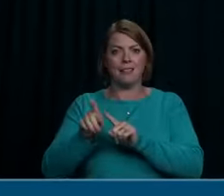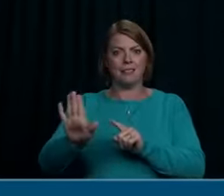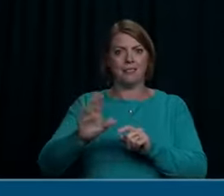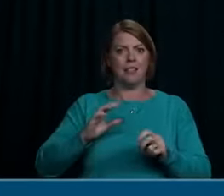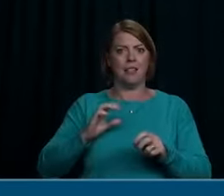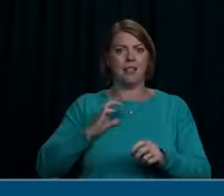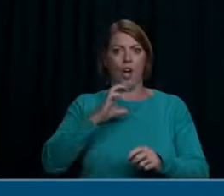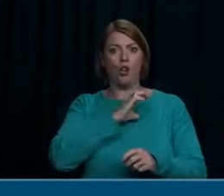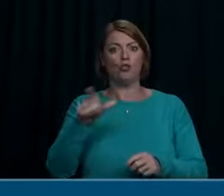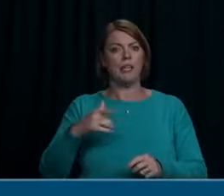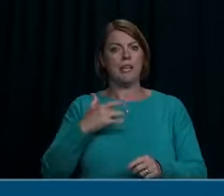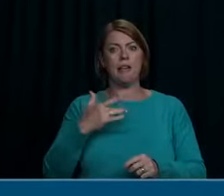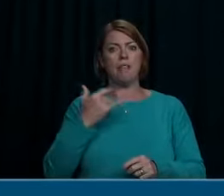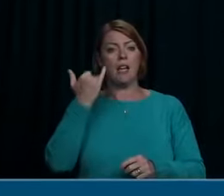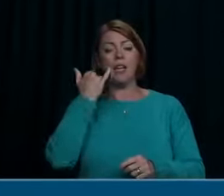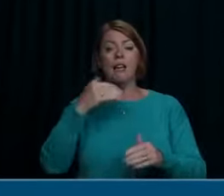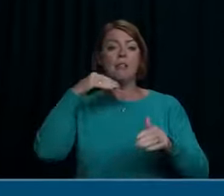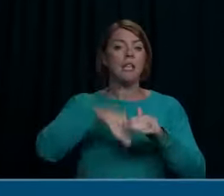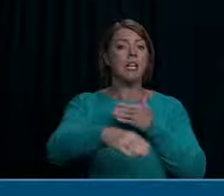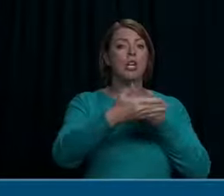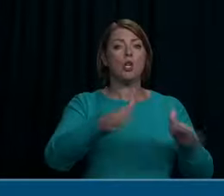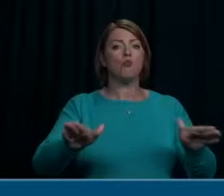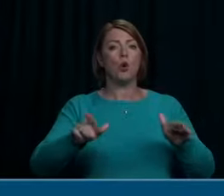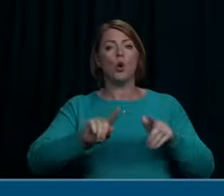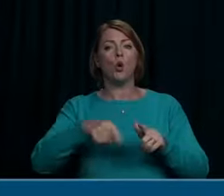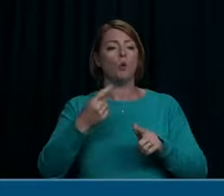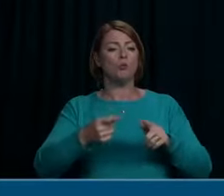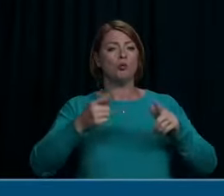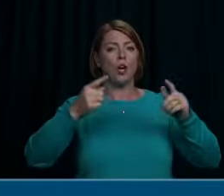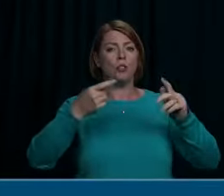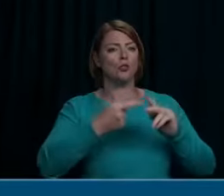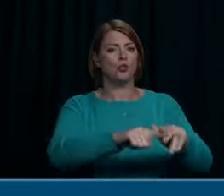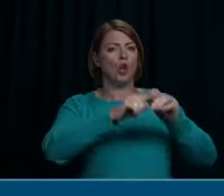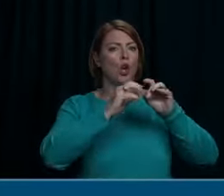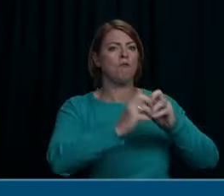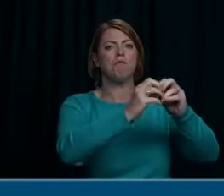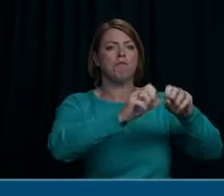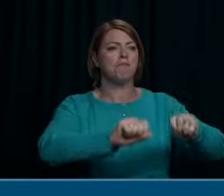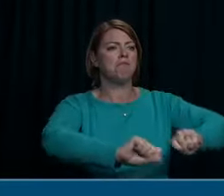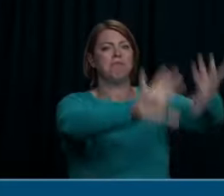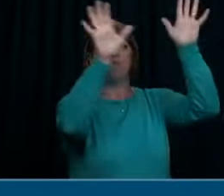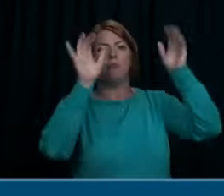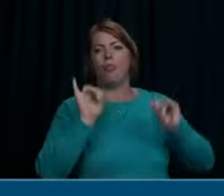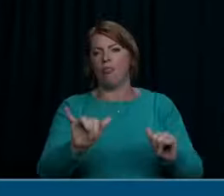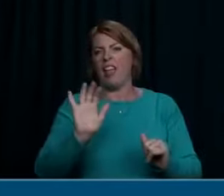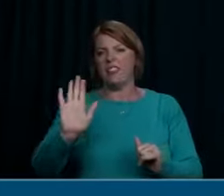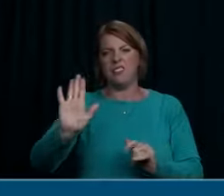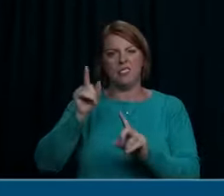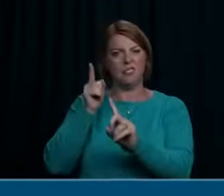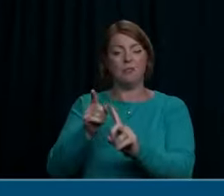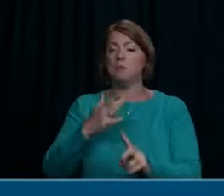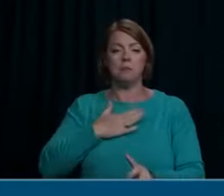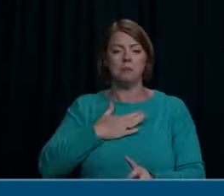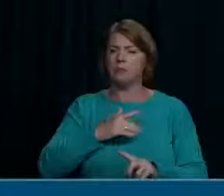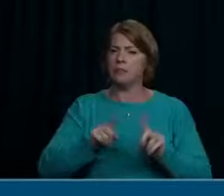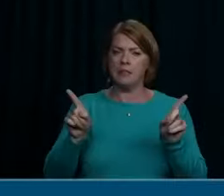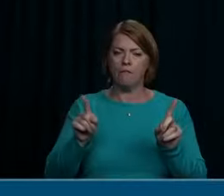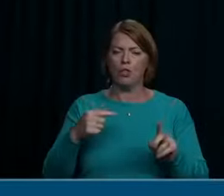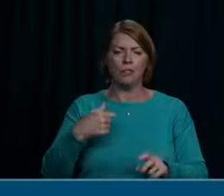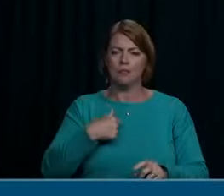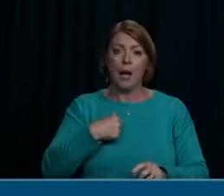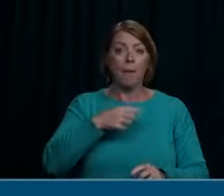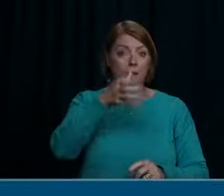walking into a room, dropping a grenade, and blowing the whole place up is the way to go. I, on the other hand, am the opposite. I'm a father, I'm